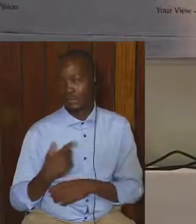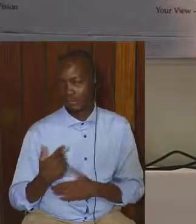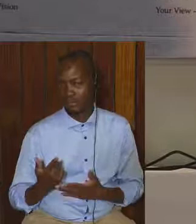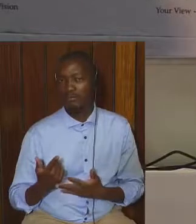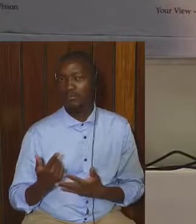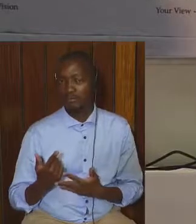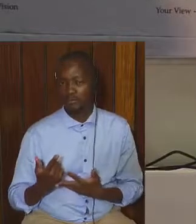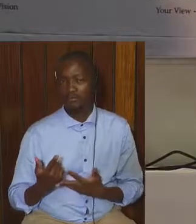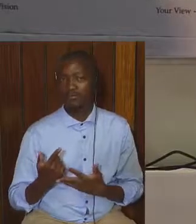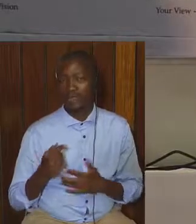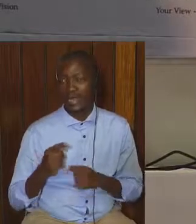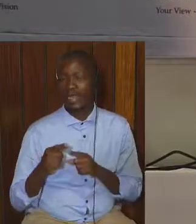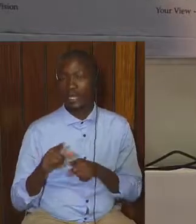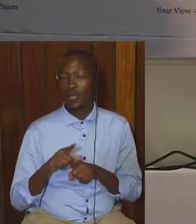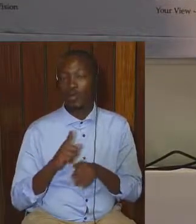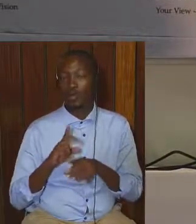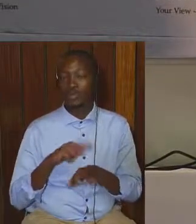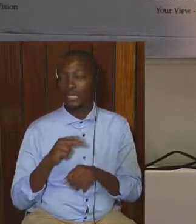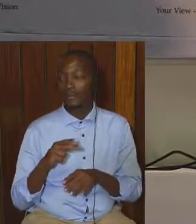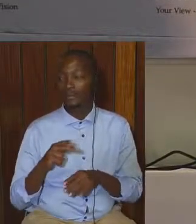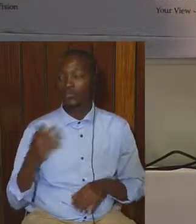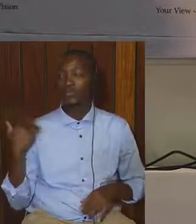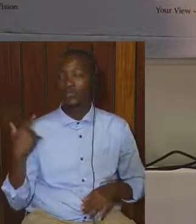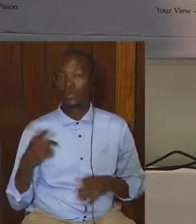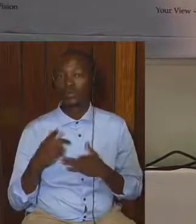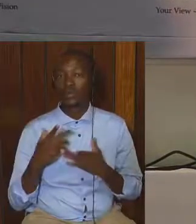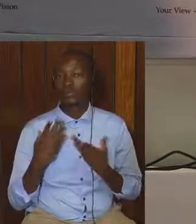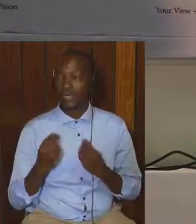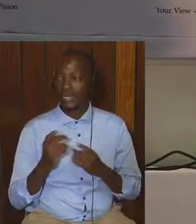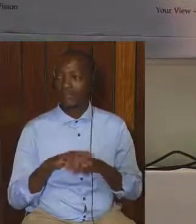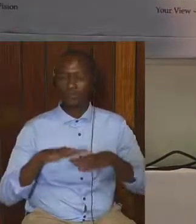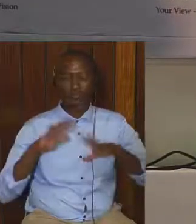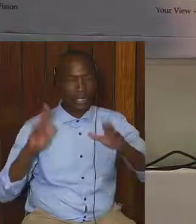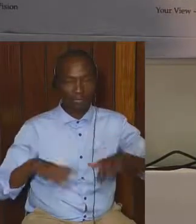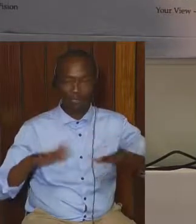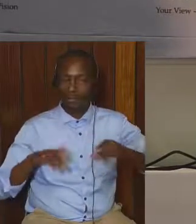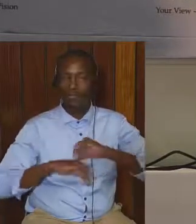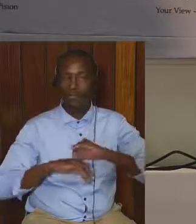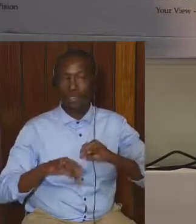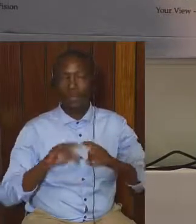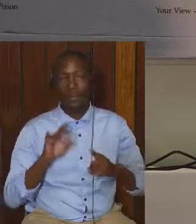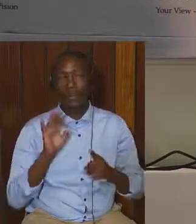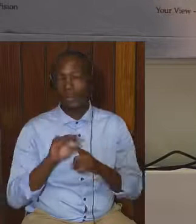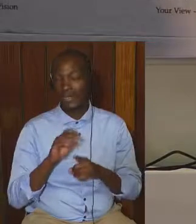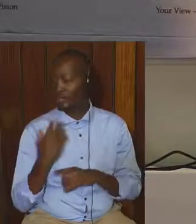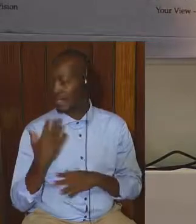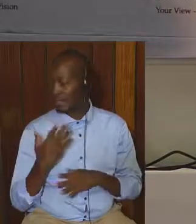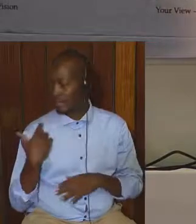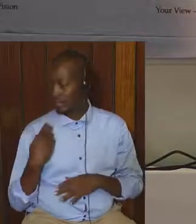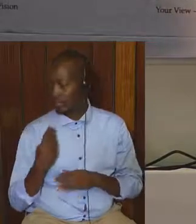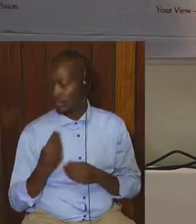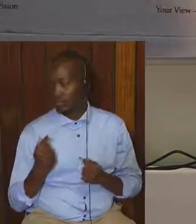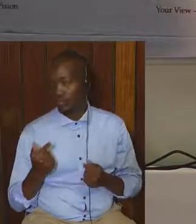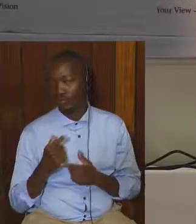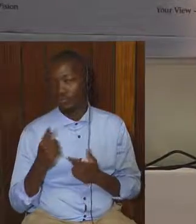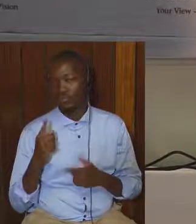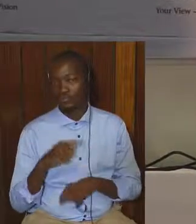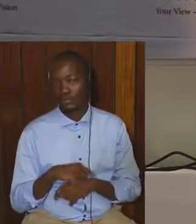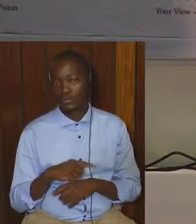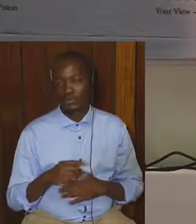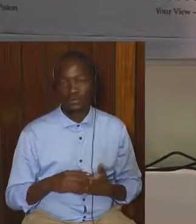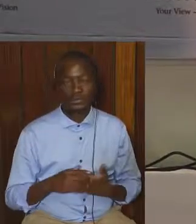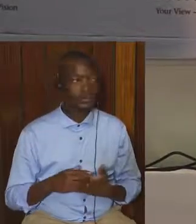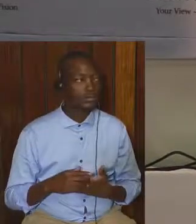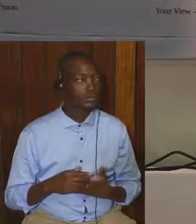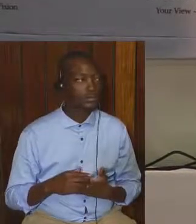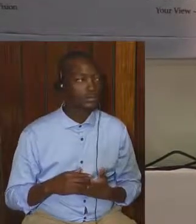the time since we've been there, we've been having some incredibly heavy rainfalls, particularly in the last few days. Heavy, heavy, heavy